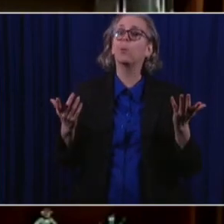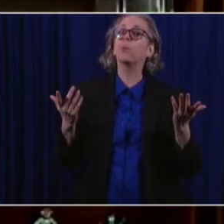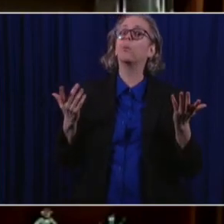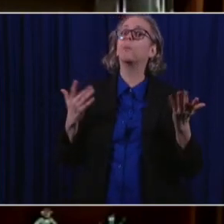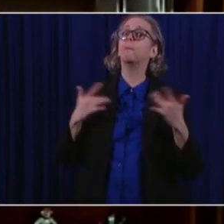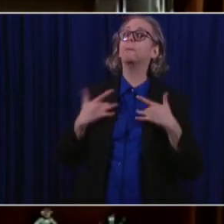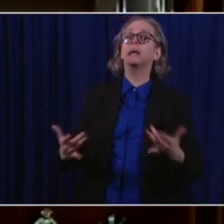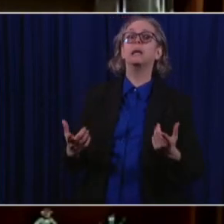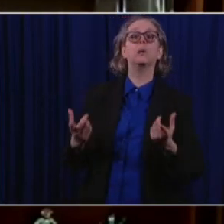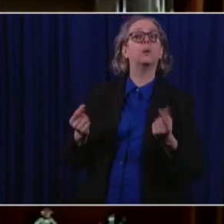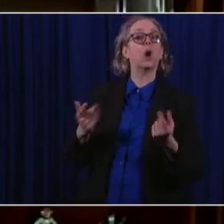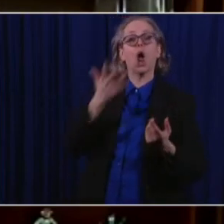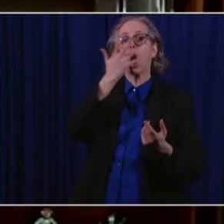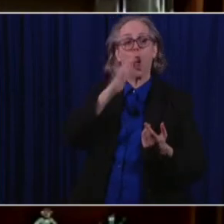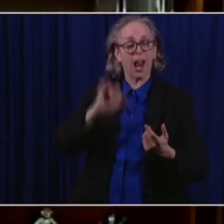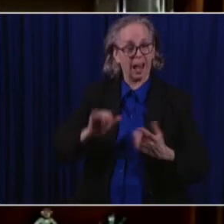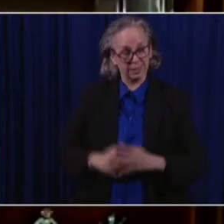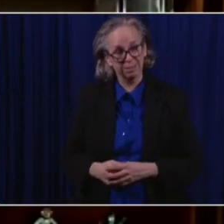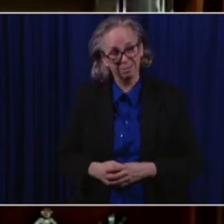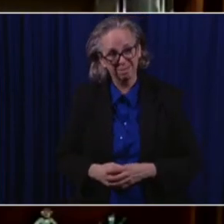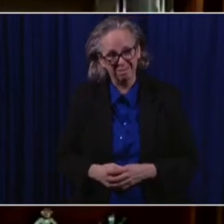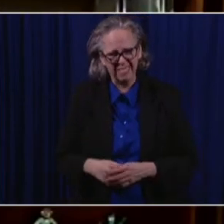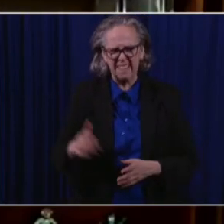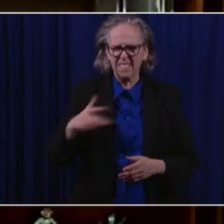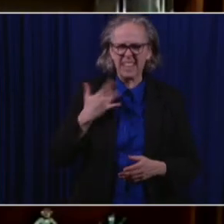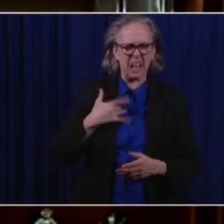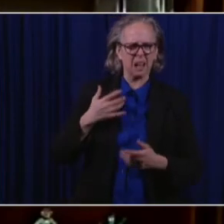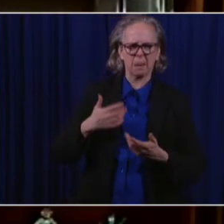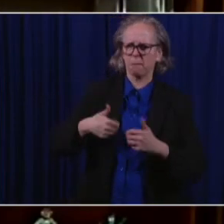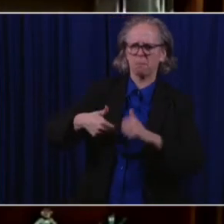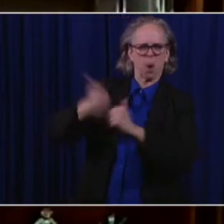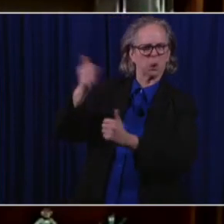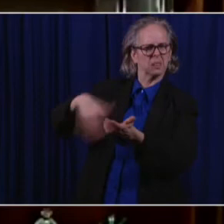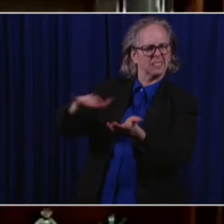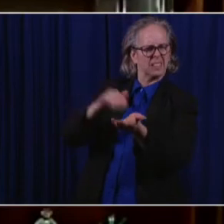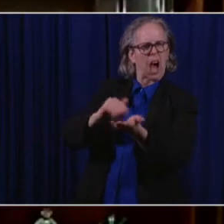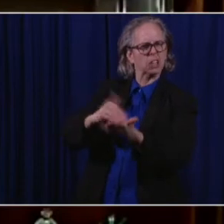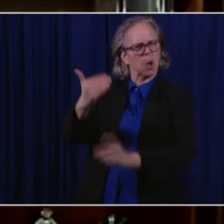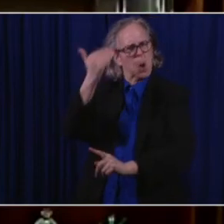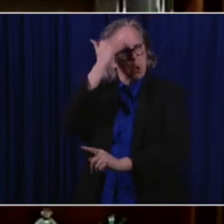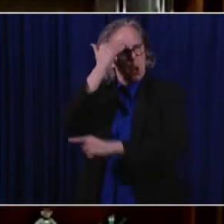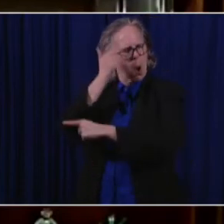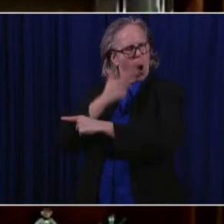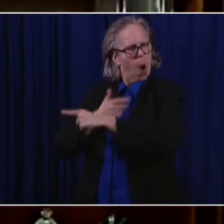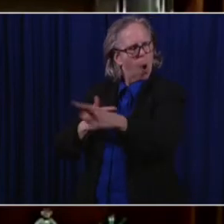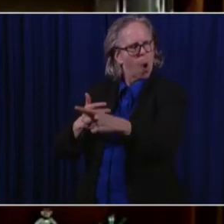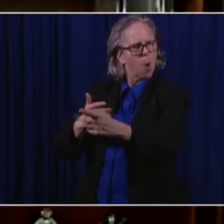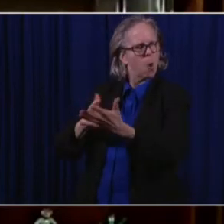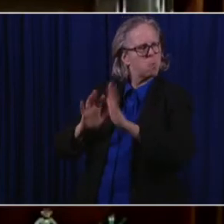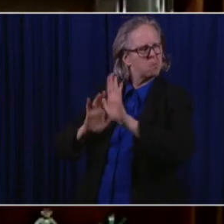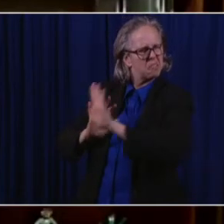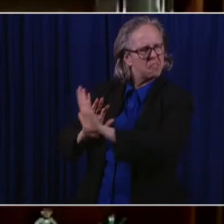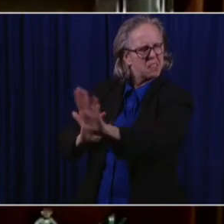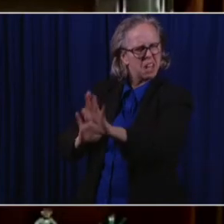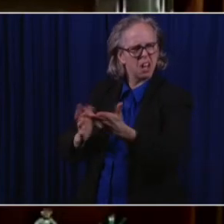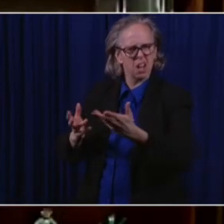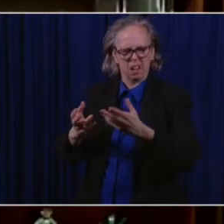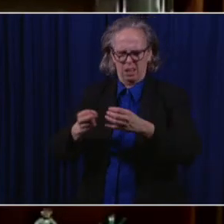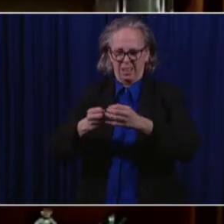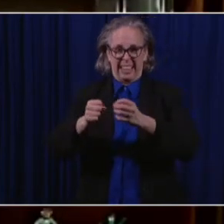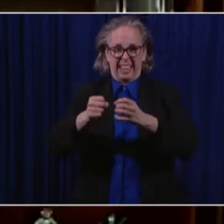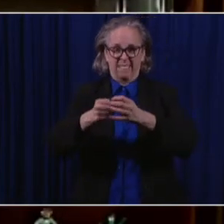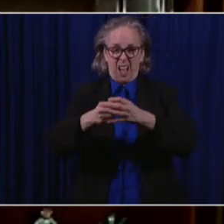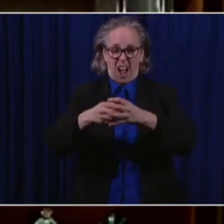our physicians and leaders understand that finding and expanding our footprint within the walls of our hospital is a